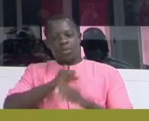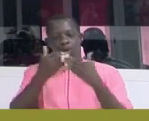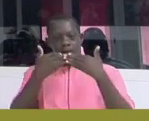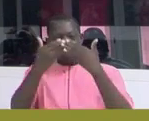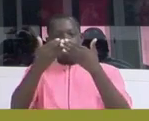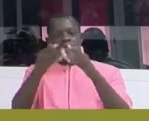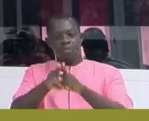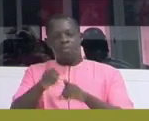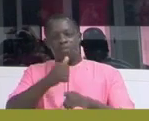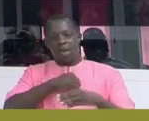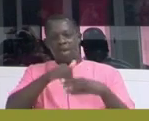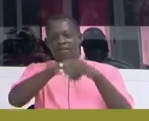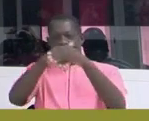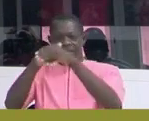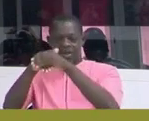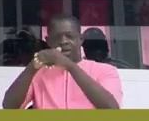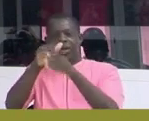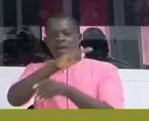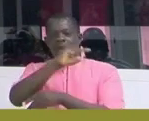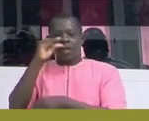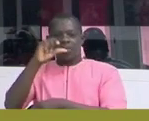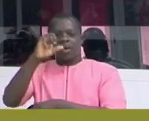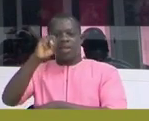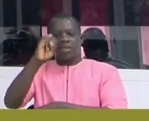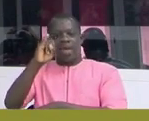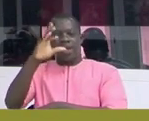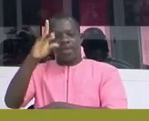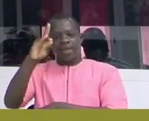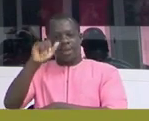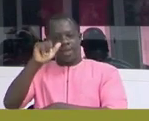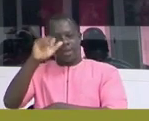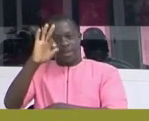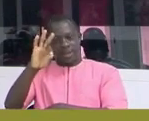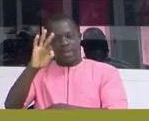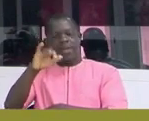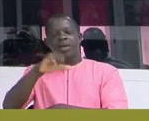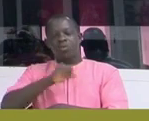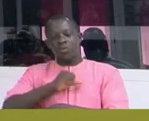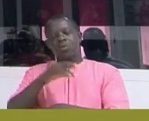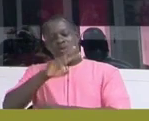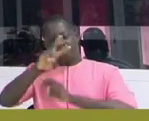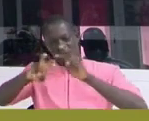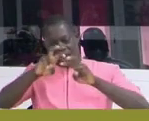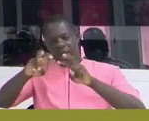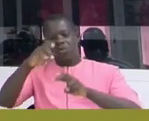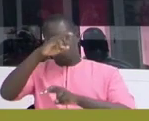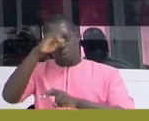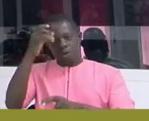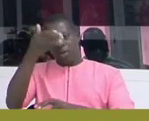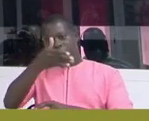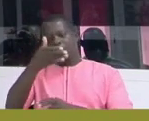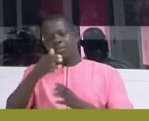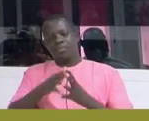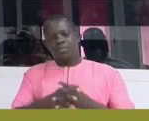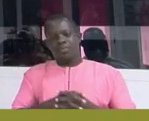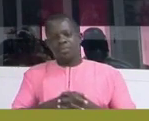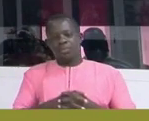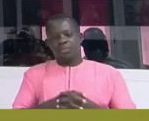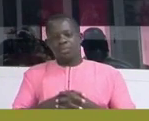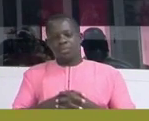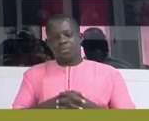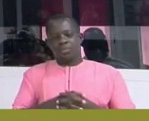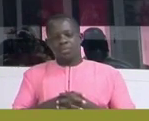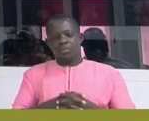please. When I told him that my companion's name was Sidat and we came to seek